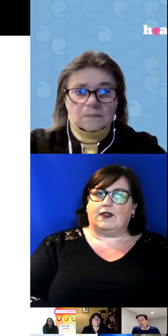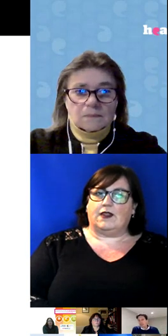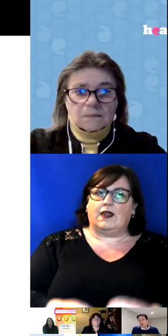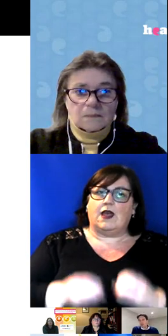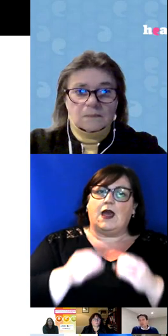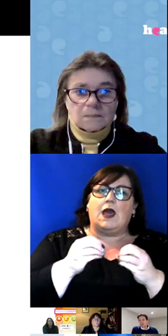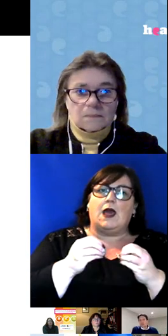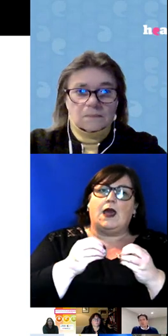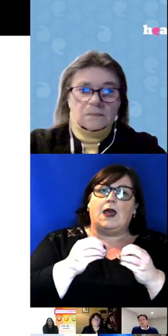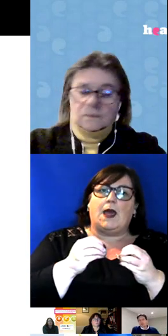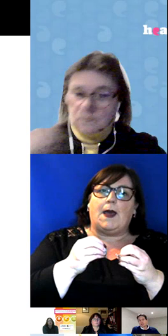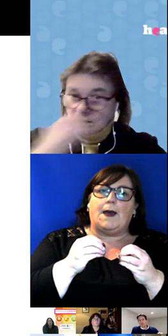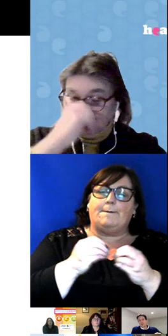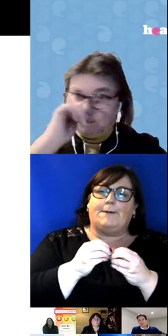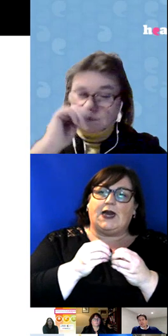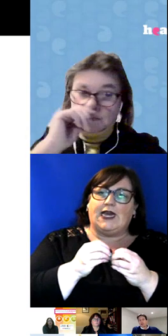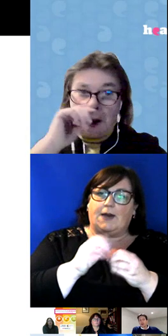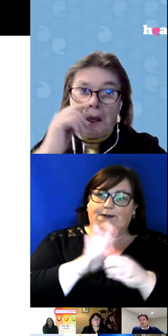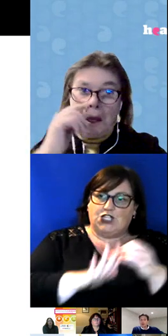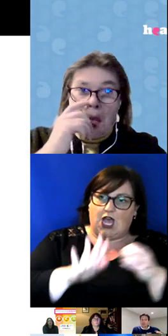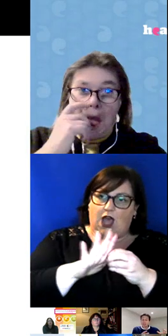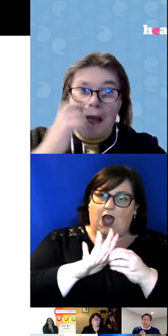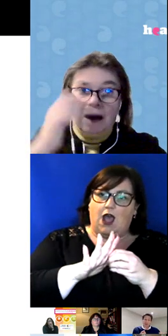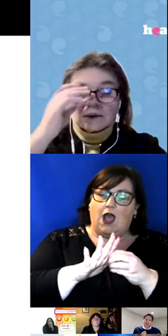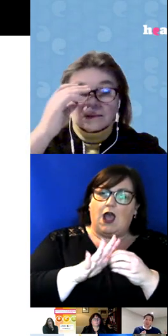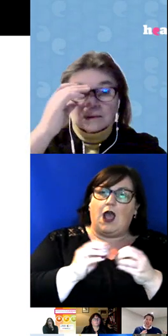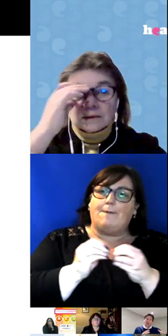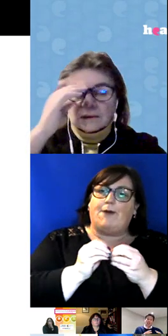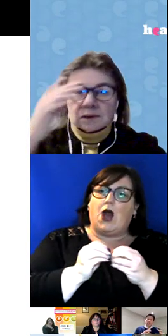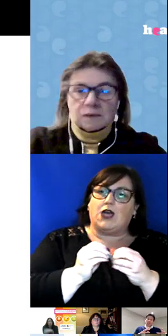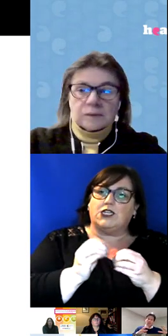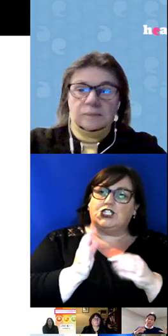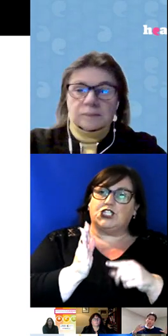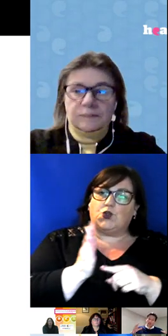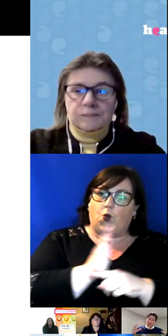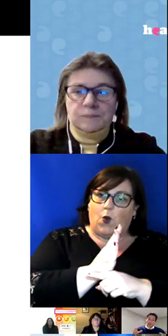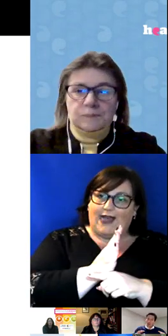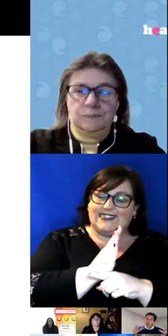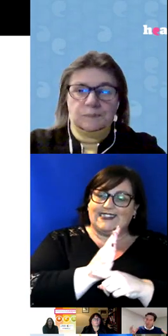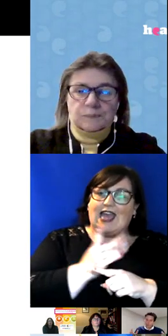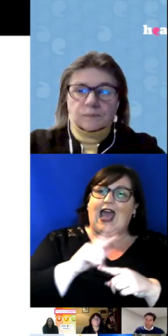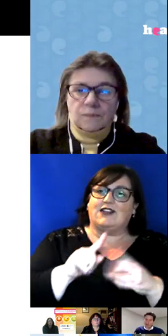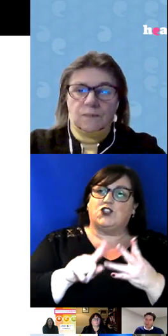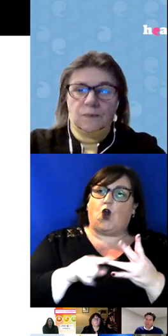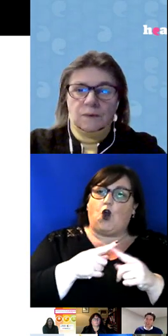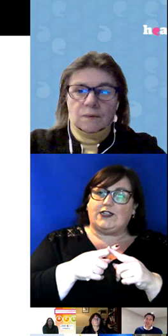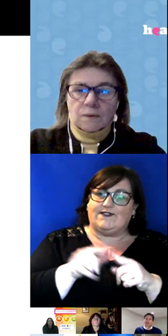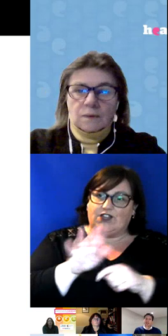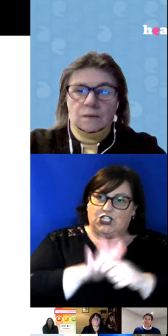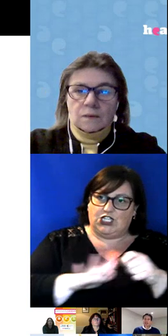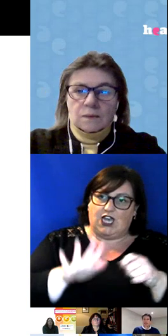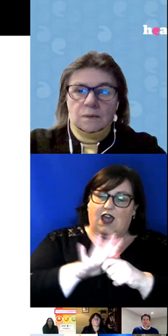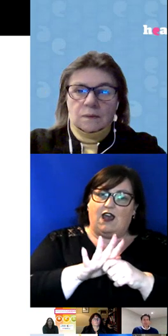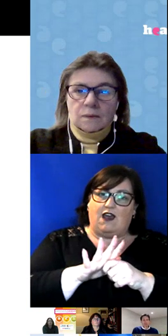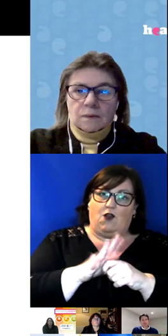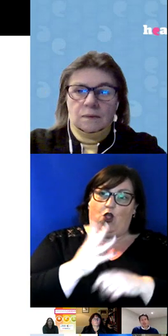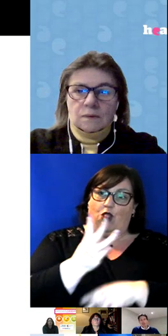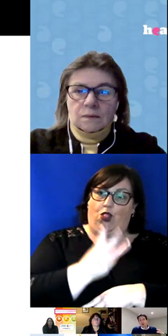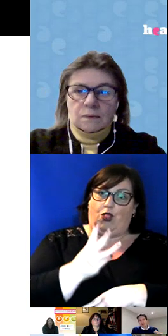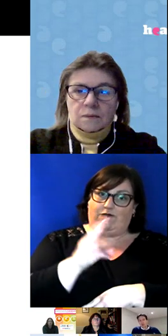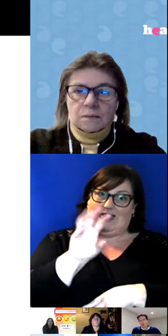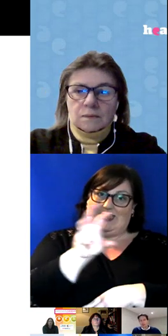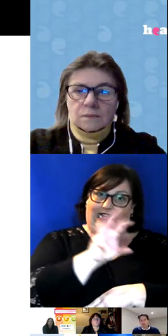Buckinghamshire, Oxfordshire and Berkshire West have come together in what's known as an integrated care